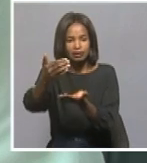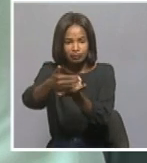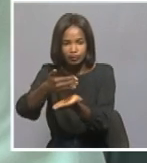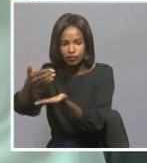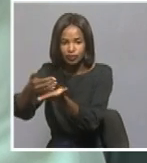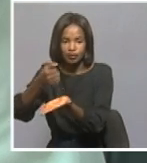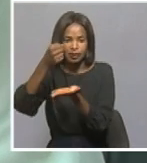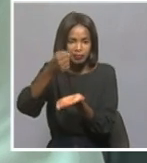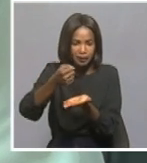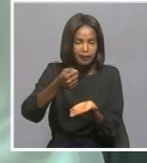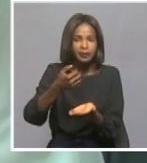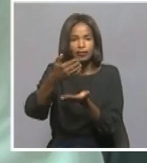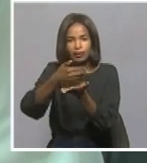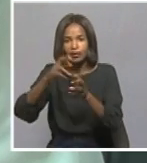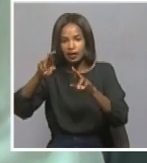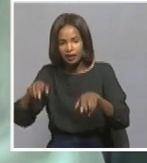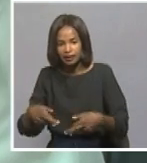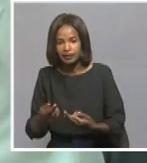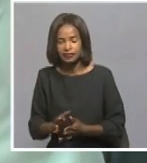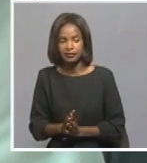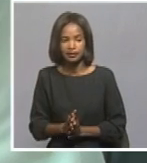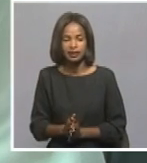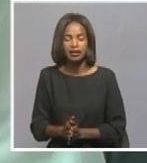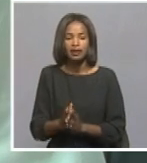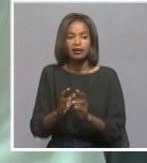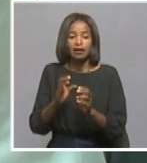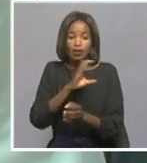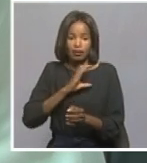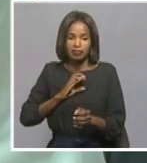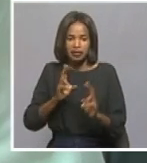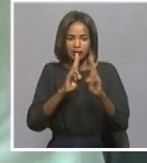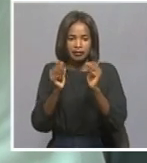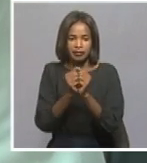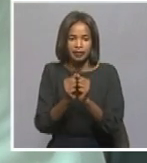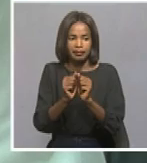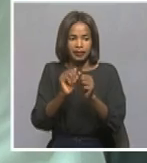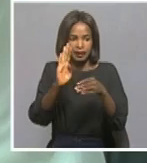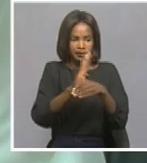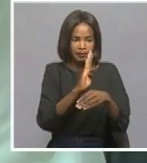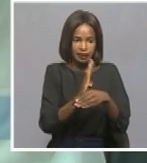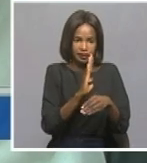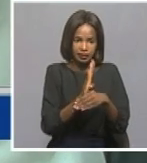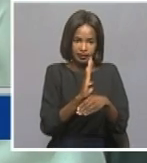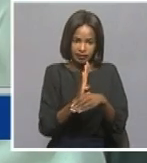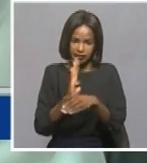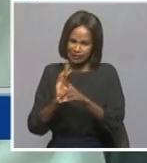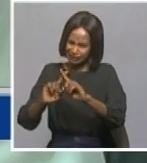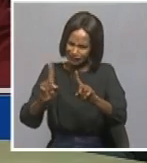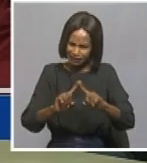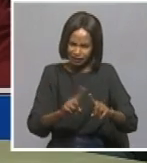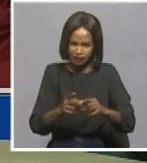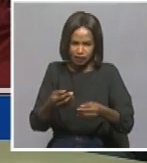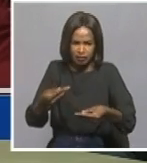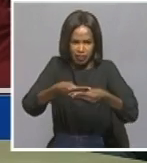mobilization, is engaging the private sector in the Hardap region to support government